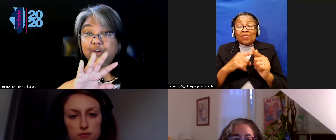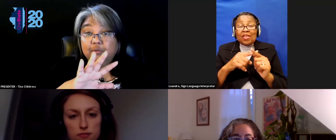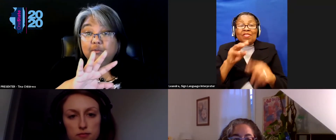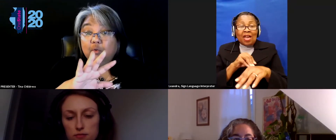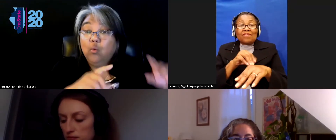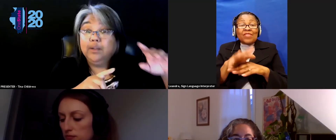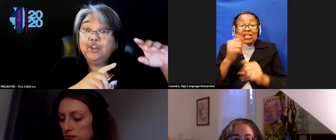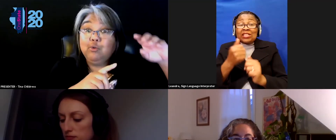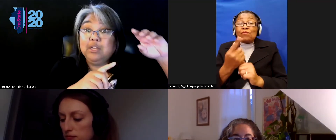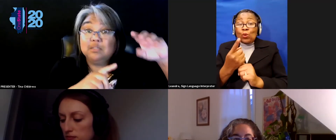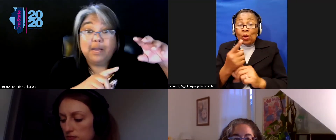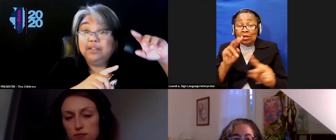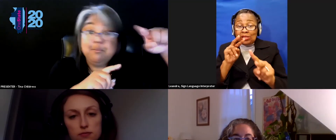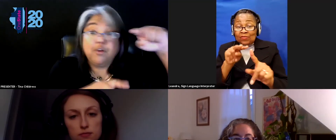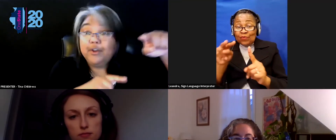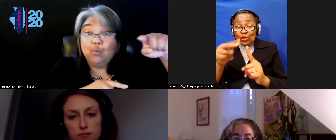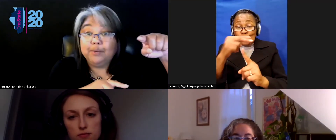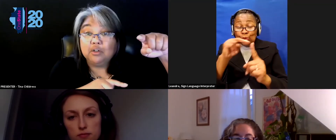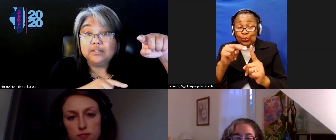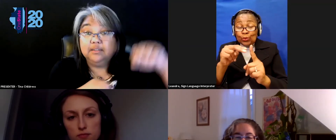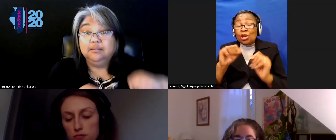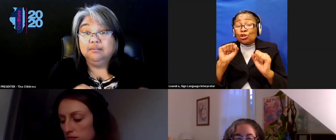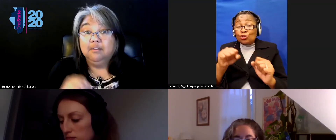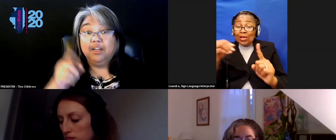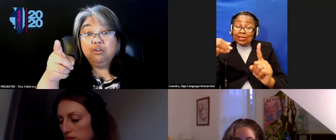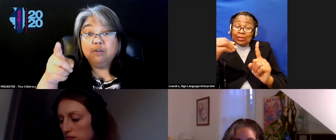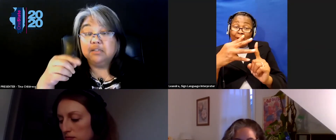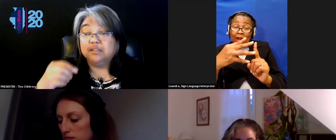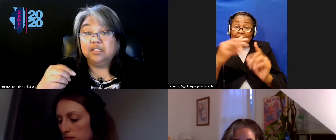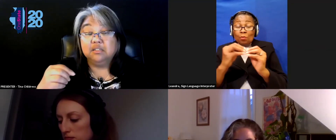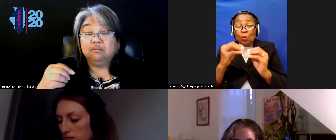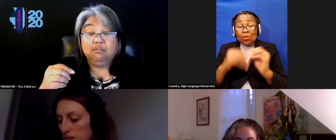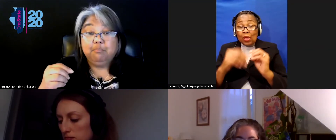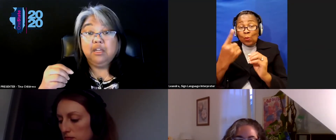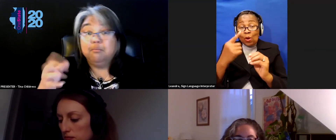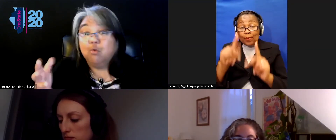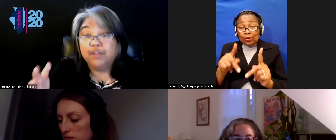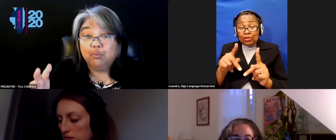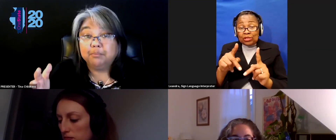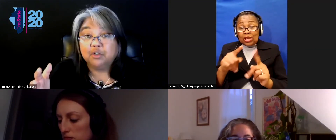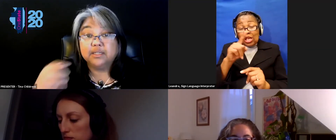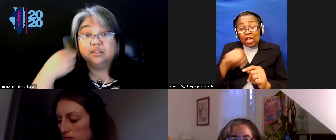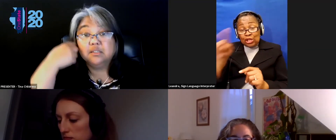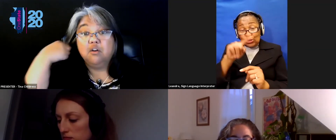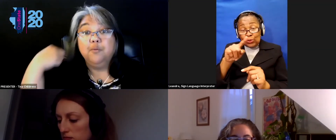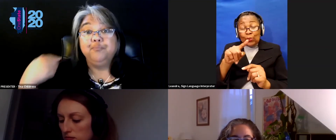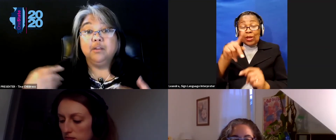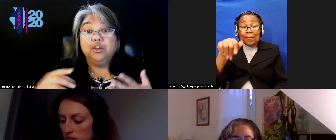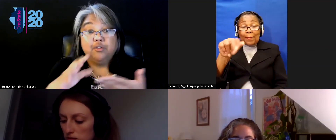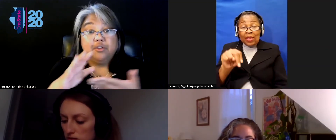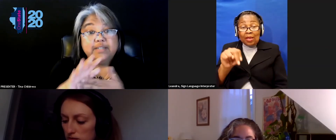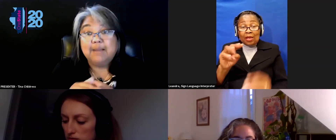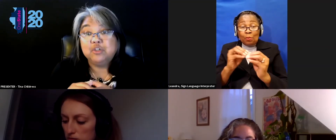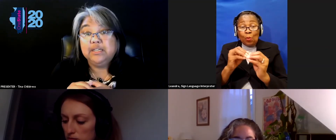everyone's view. Well, now you can spotlight more than one person and you guys can pin more than one person. So, you